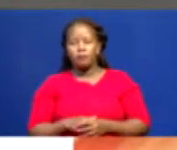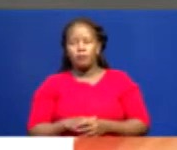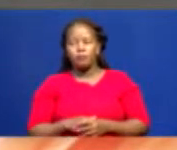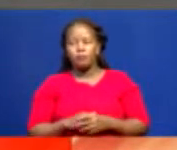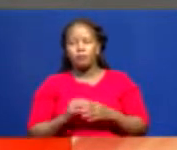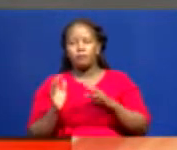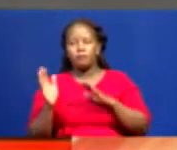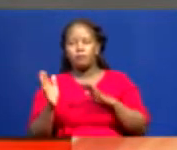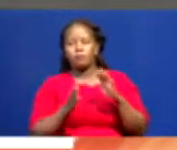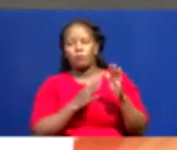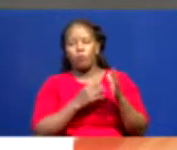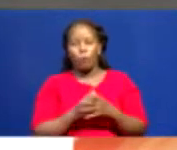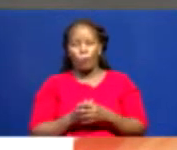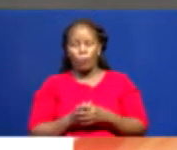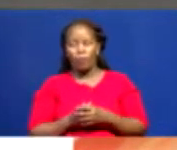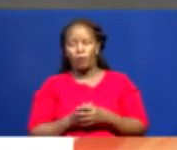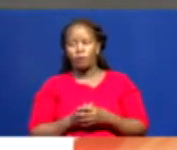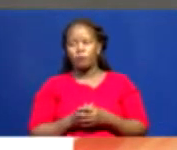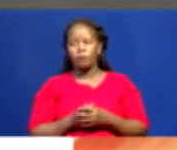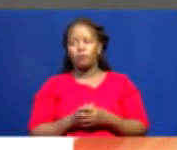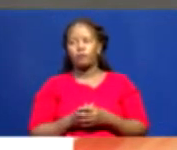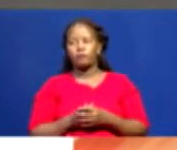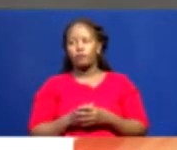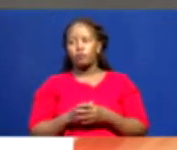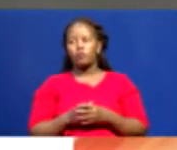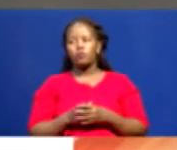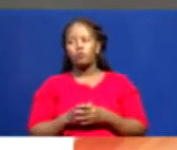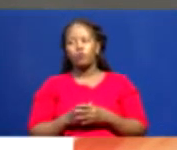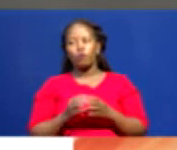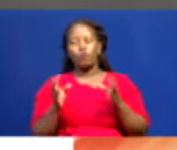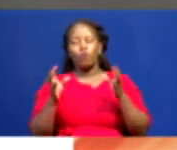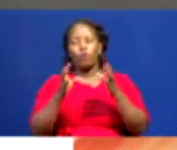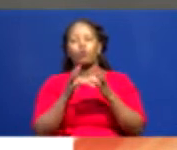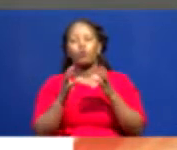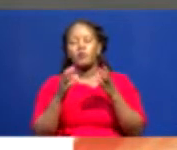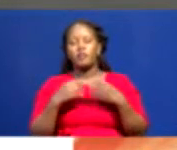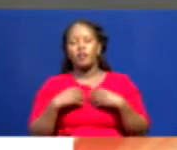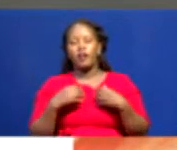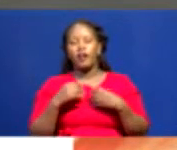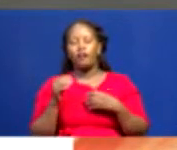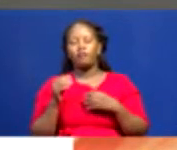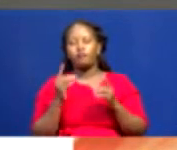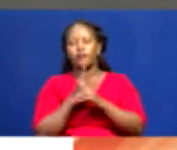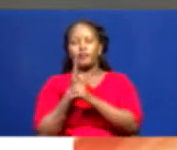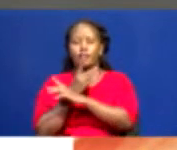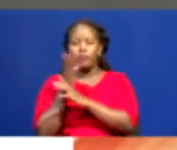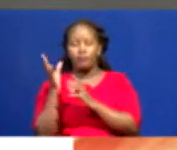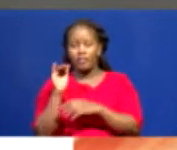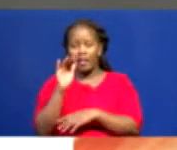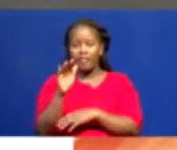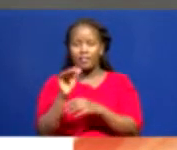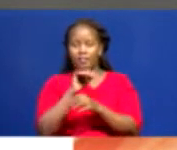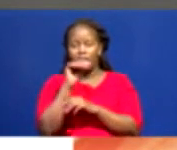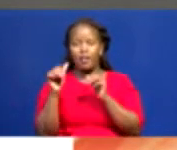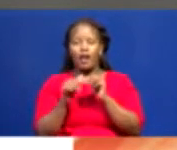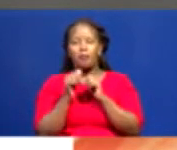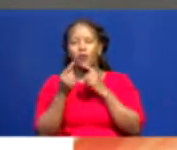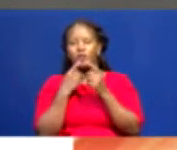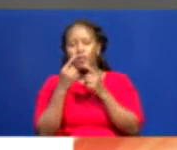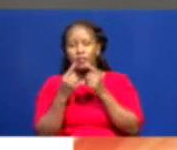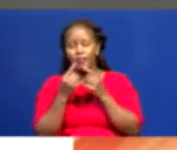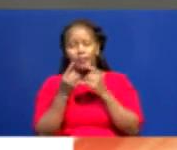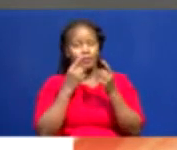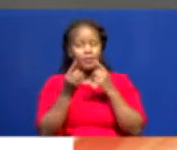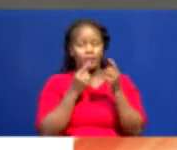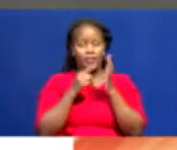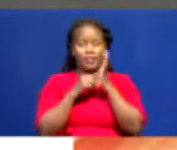The Commission on Administrative Justice has added its voice to the calls for dialogue, expressing concerns about the widespread violence witnessed during